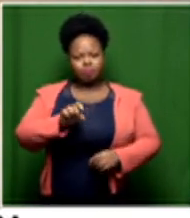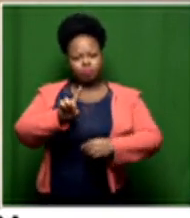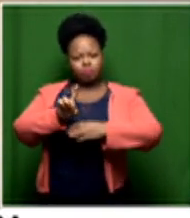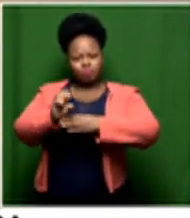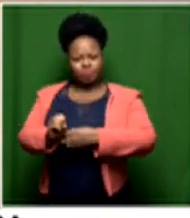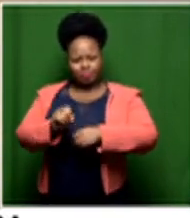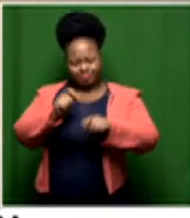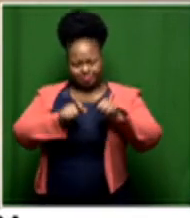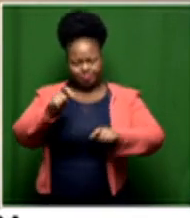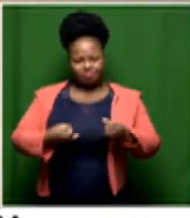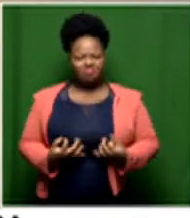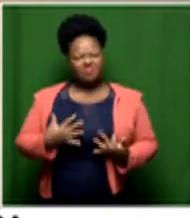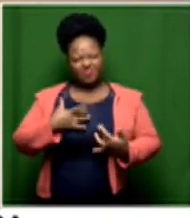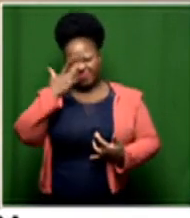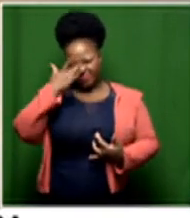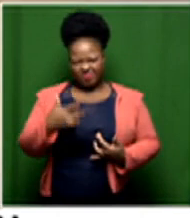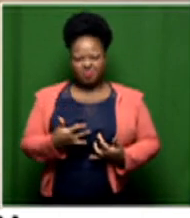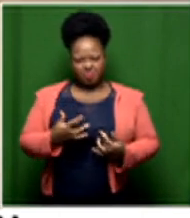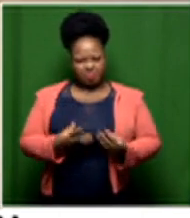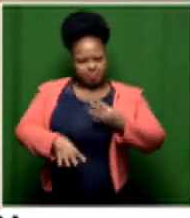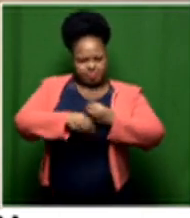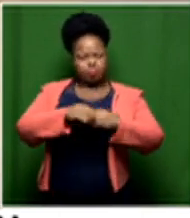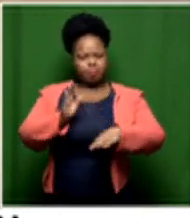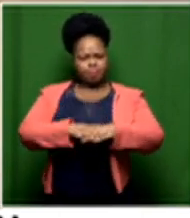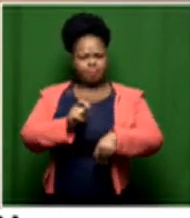17,710 new infections were reported,